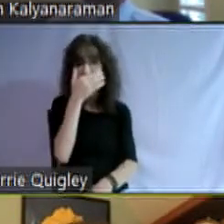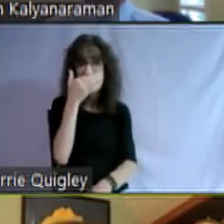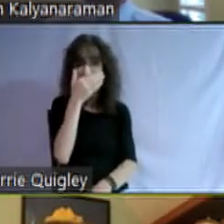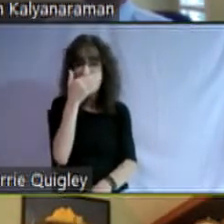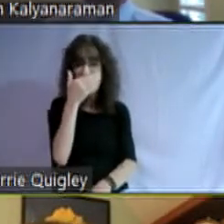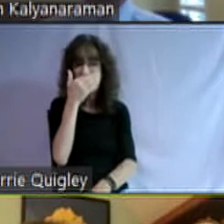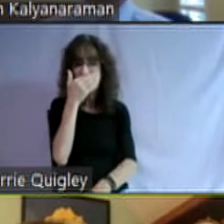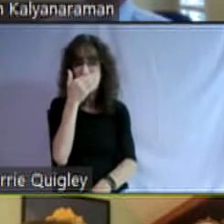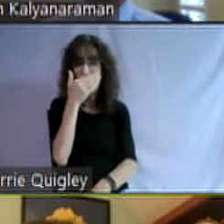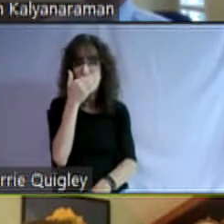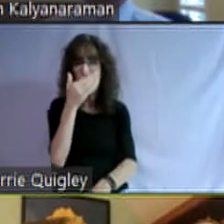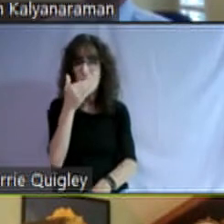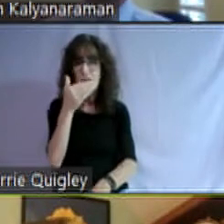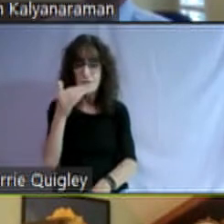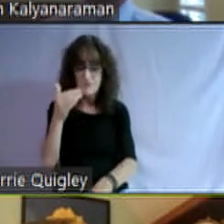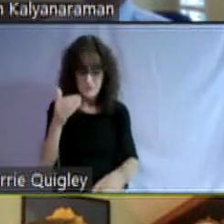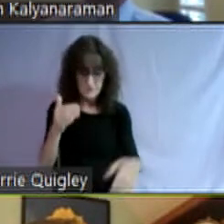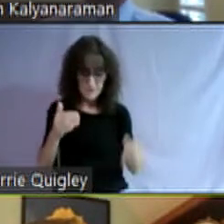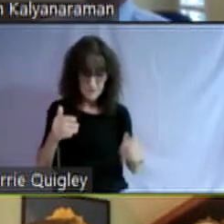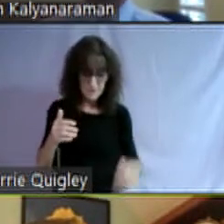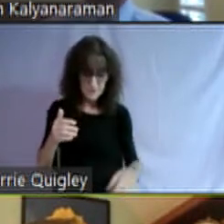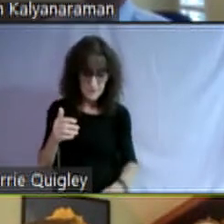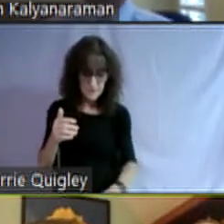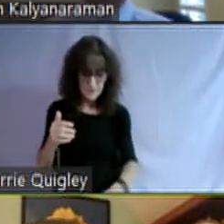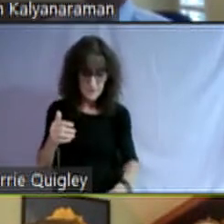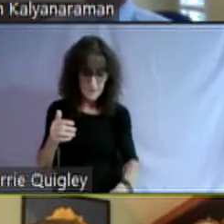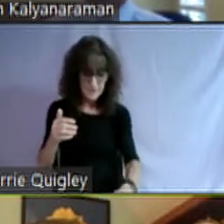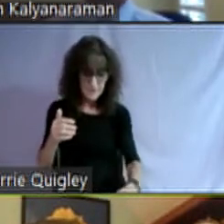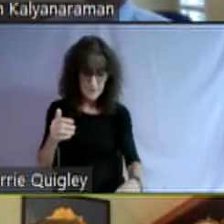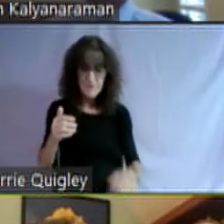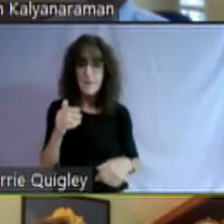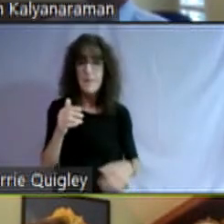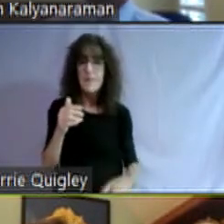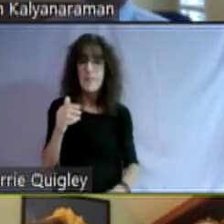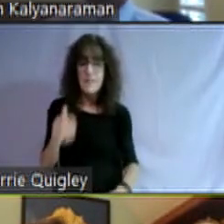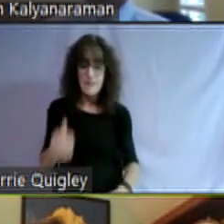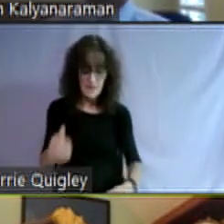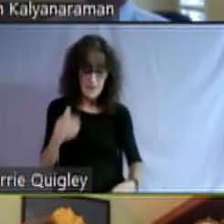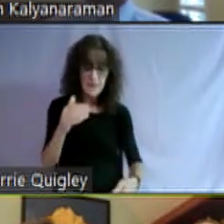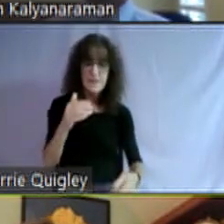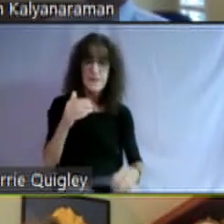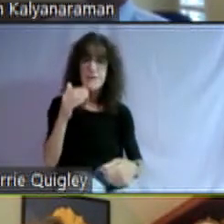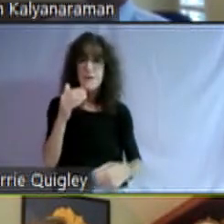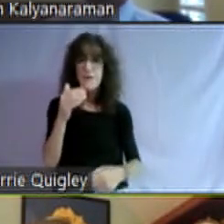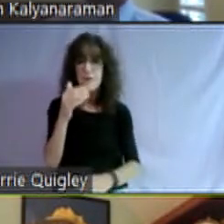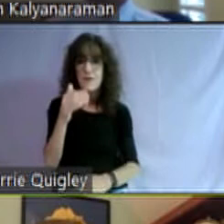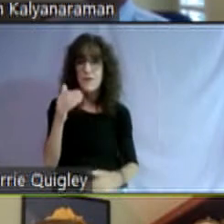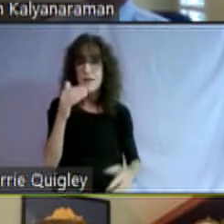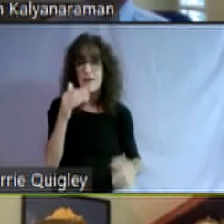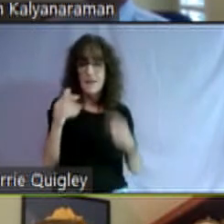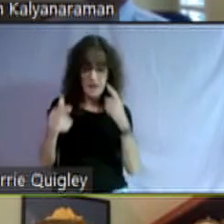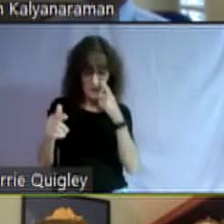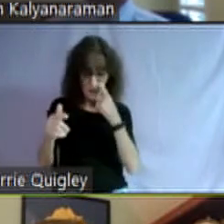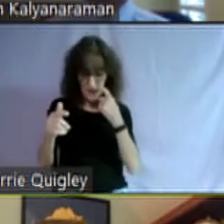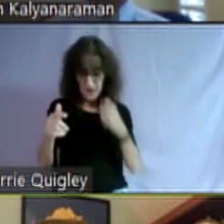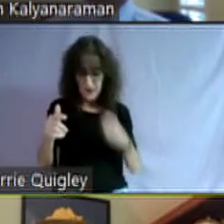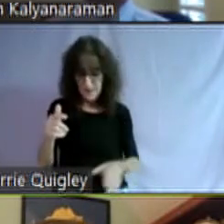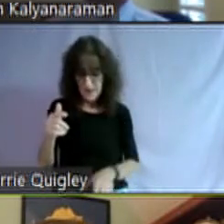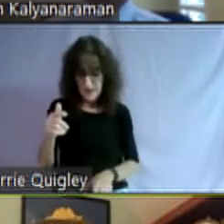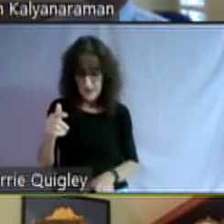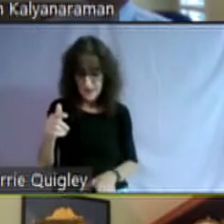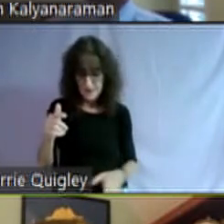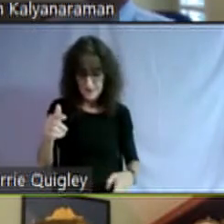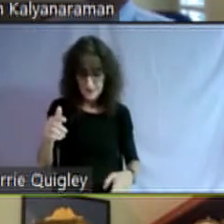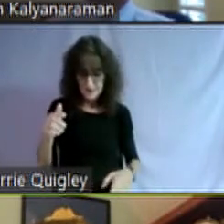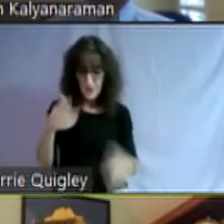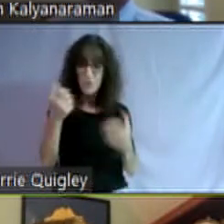Yes, there are lots of ways to look at the data, and we all look at it quite often and try Nilesh more than anybody, I'm sure, trying to